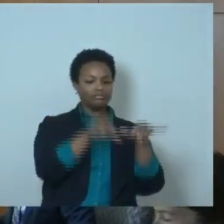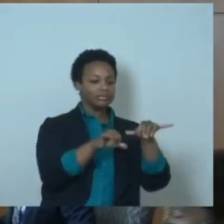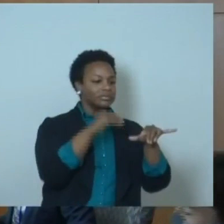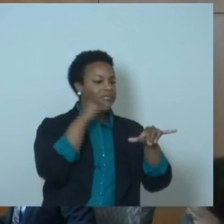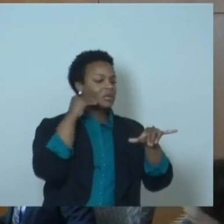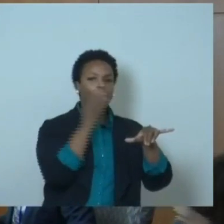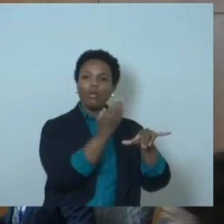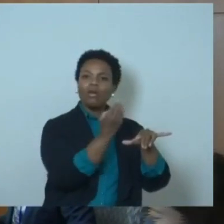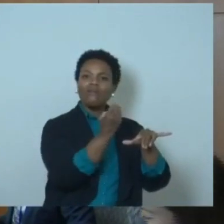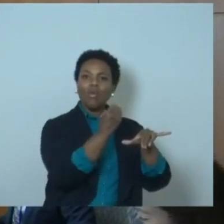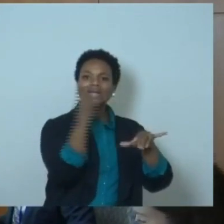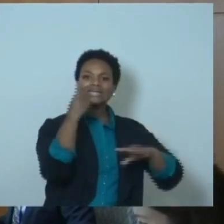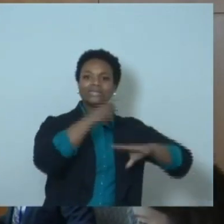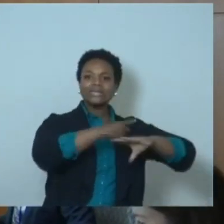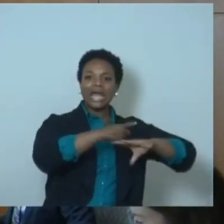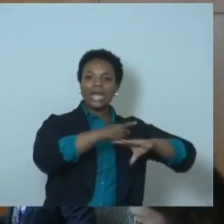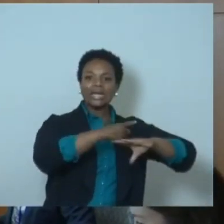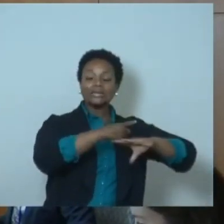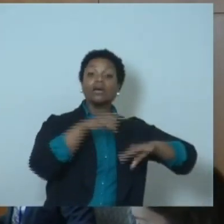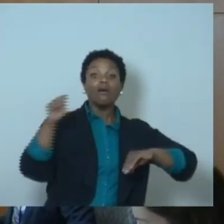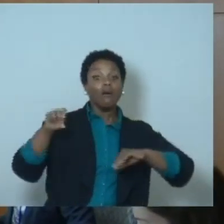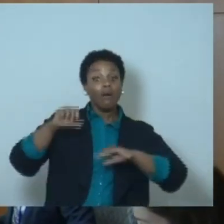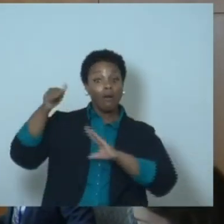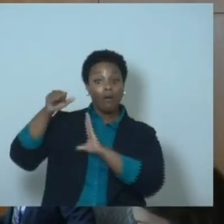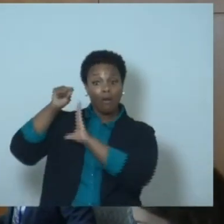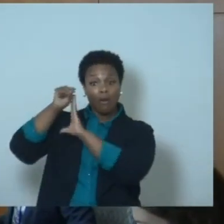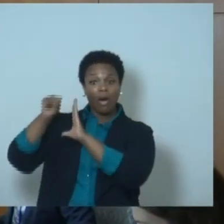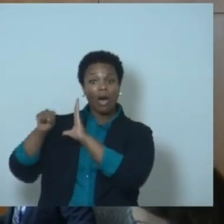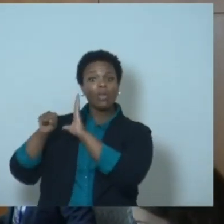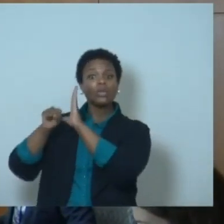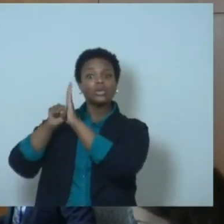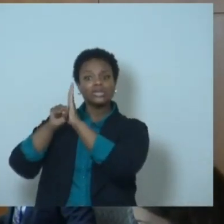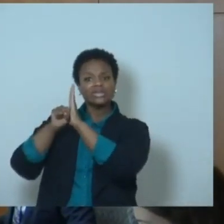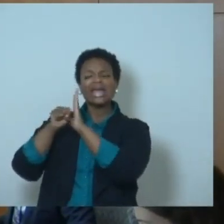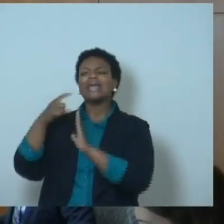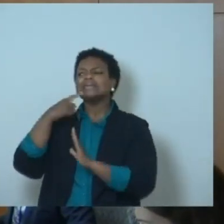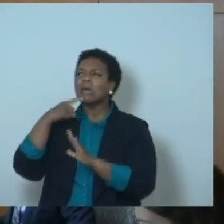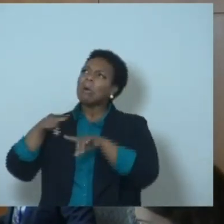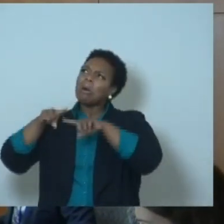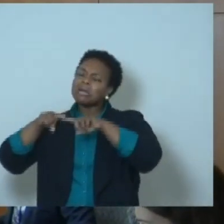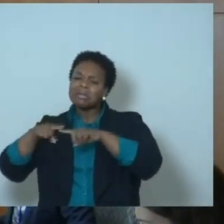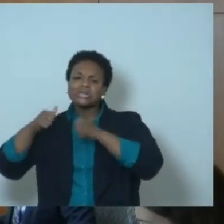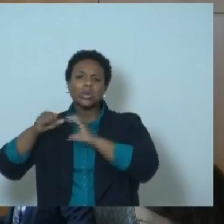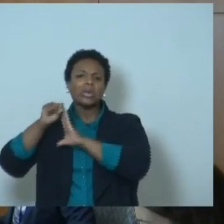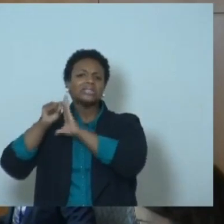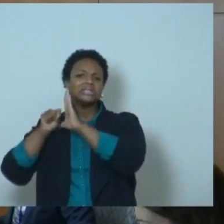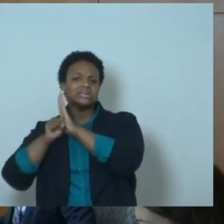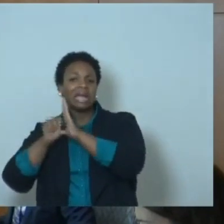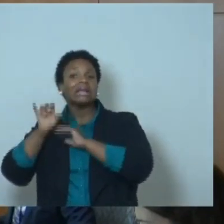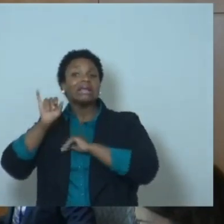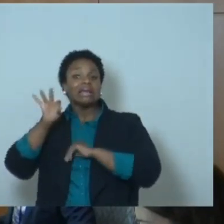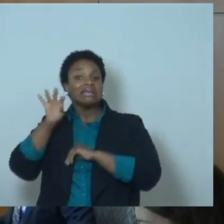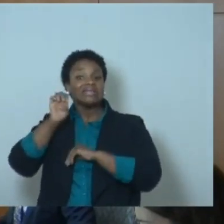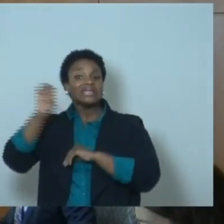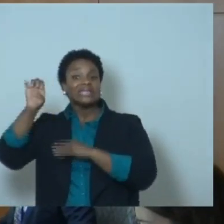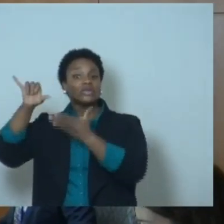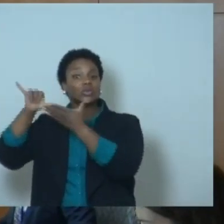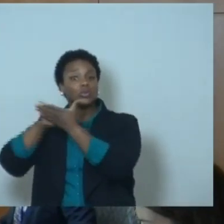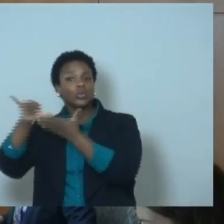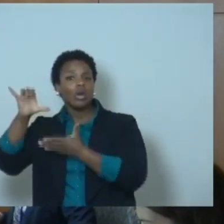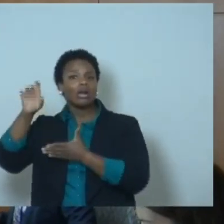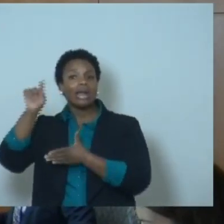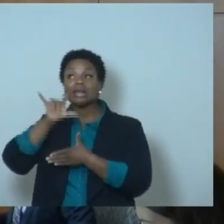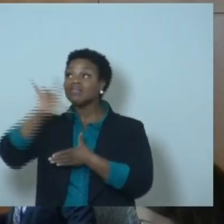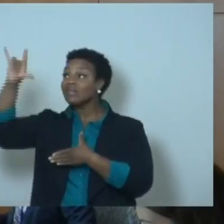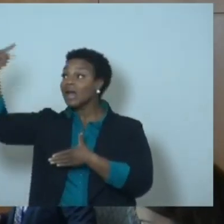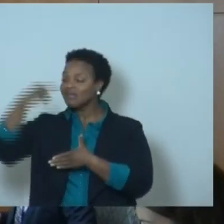states are restricting or keeping those quarantines from places like New York and Connecticut. So when do we think that will change? And kind of